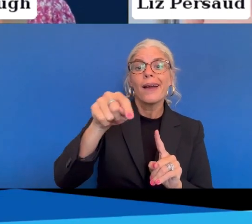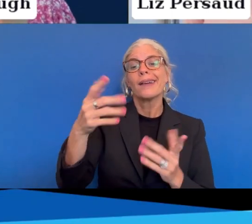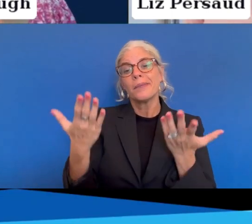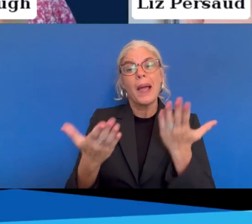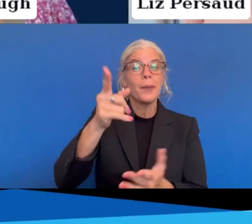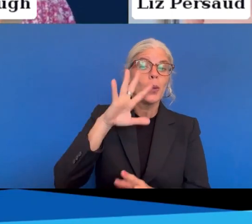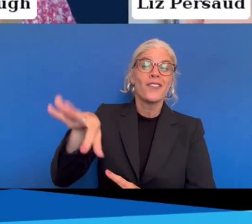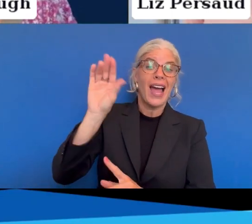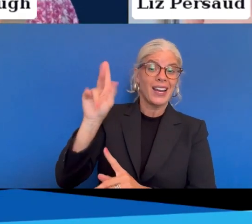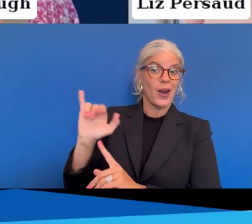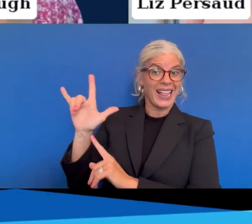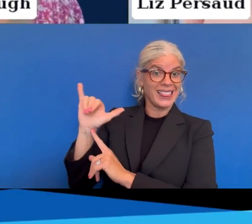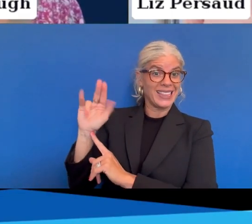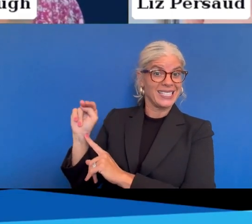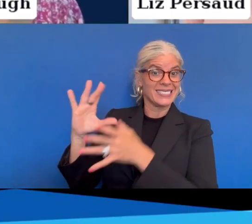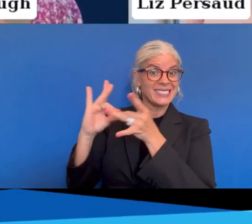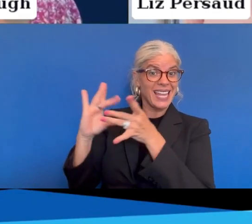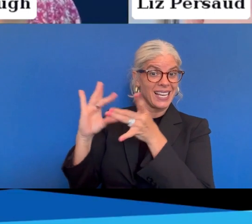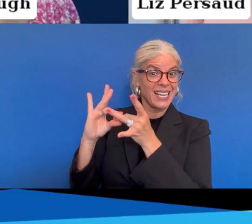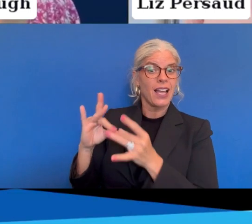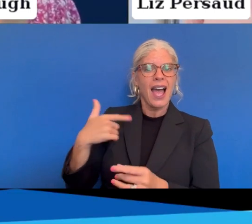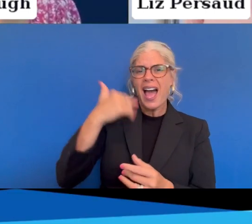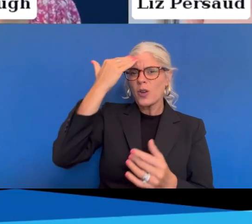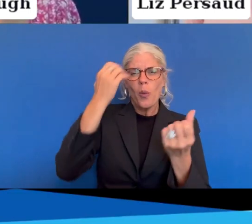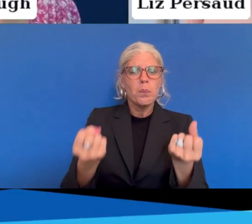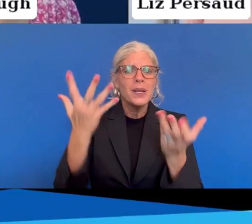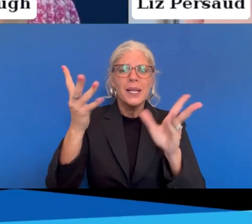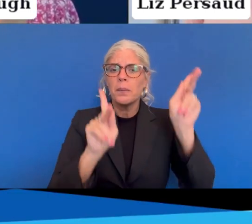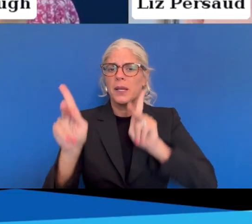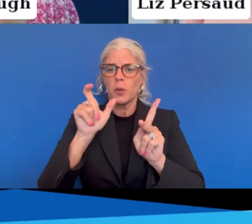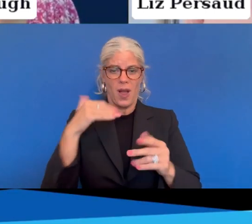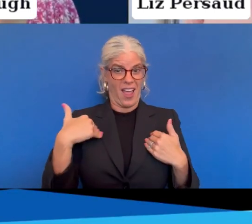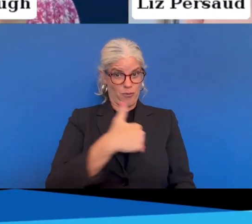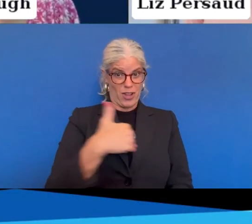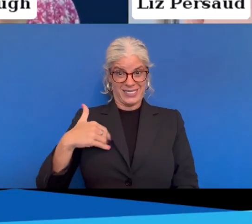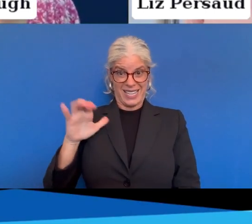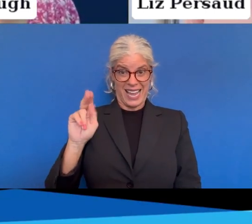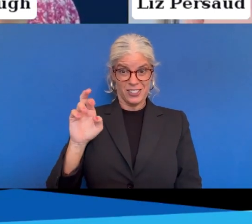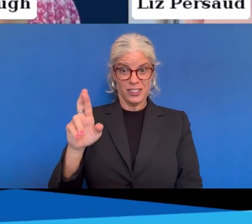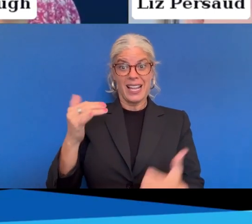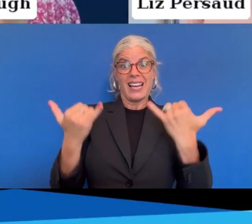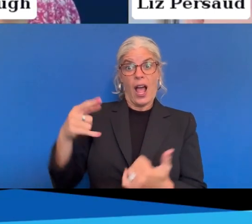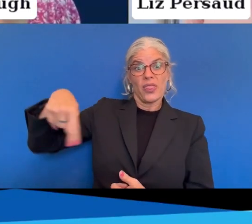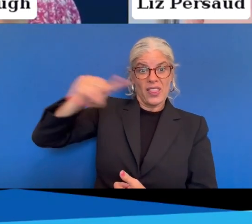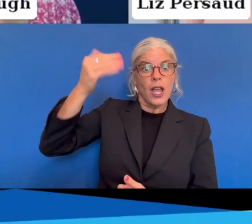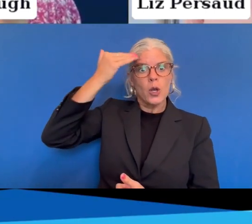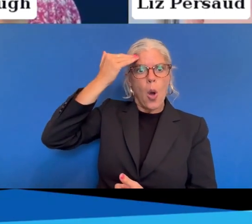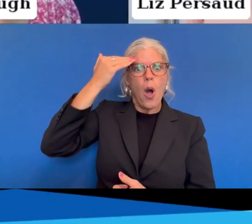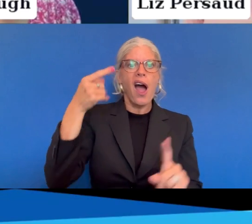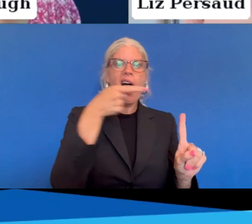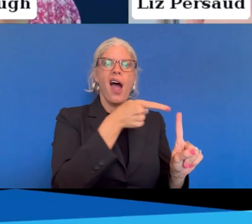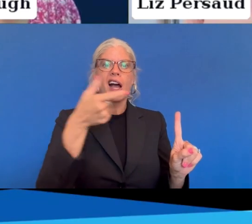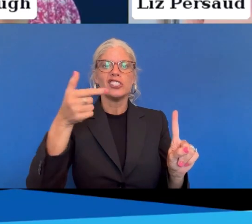who, unfortunately, you find out about, like Liz said, you'd find out about, I didn't know so many people had breast